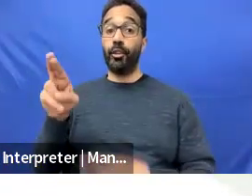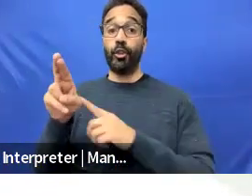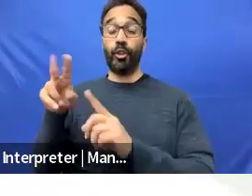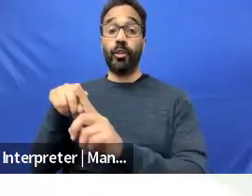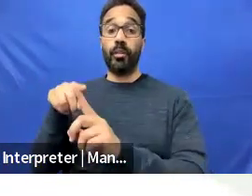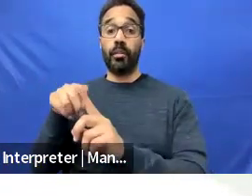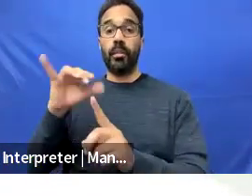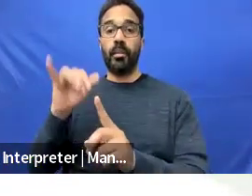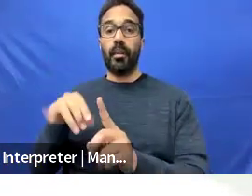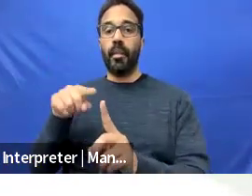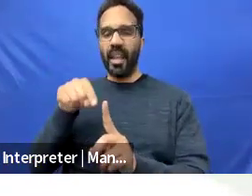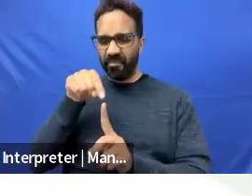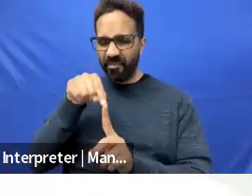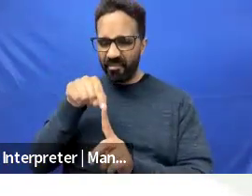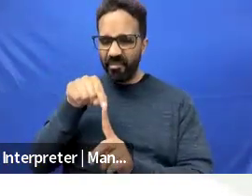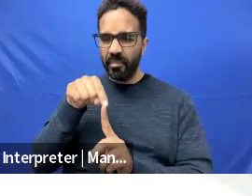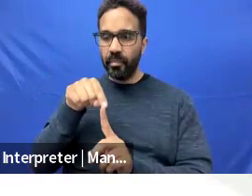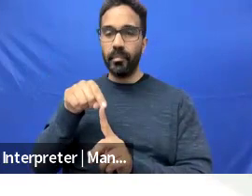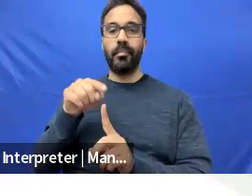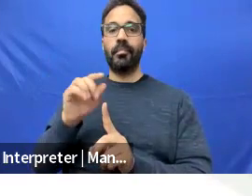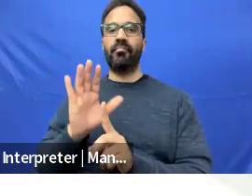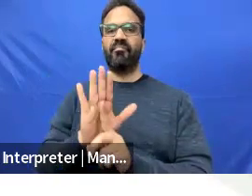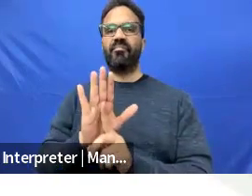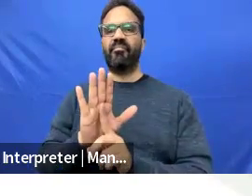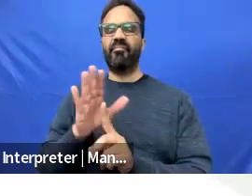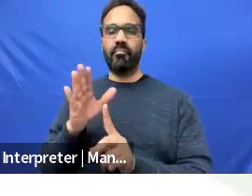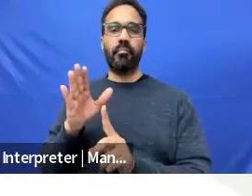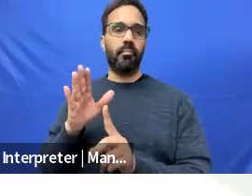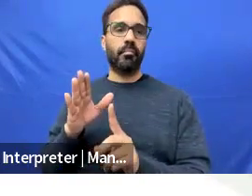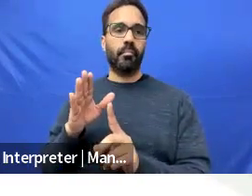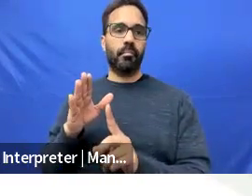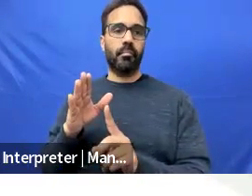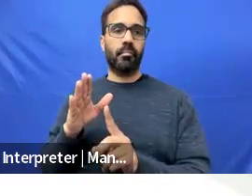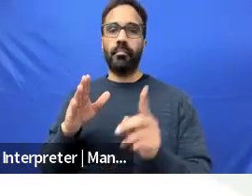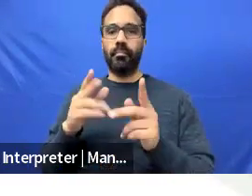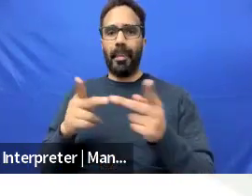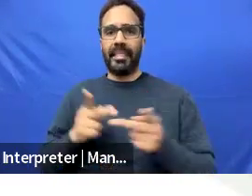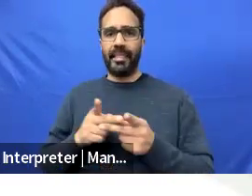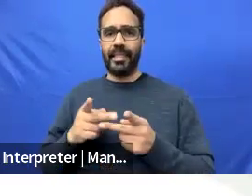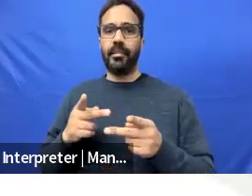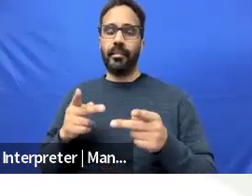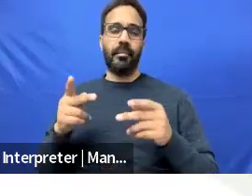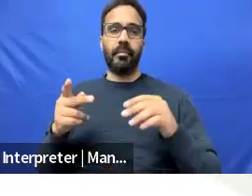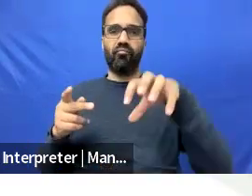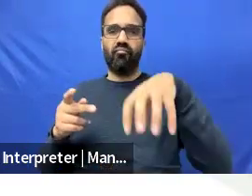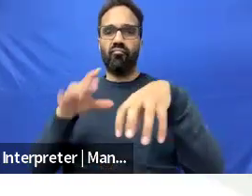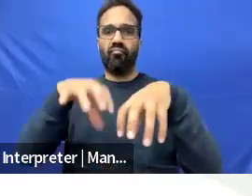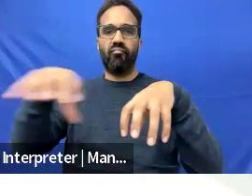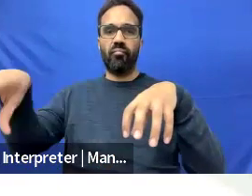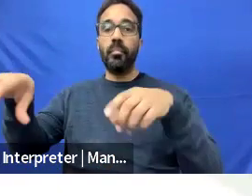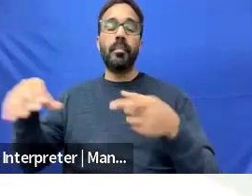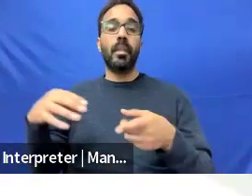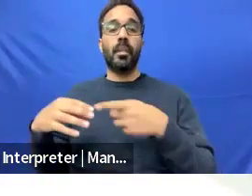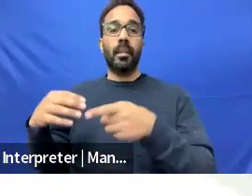pretty exclusive to their facilities. So this is more specific to pharmacies